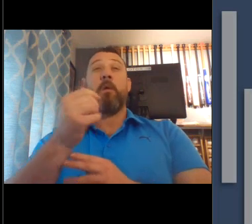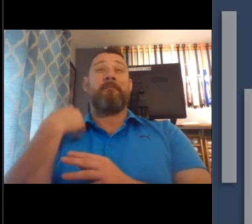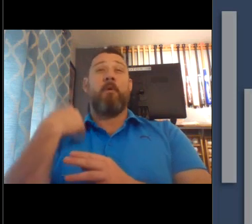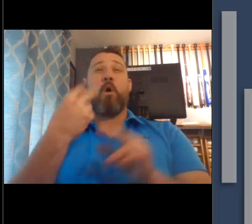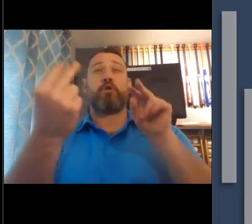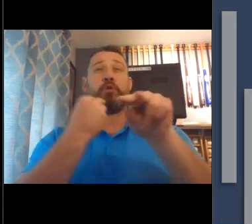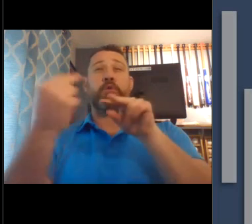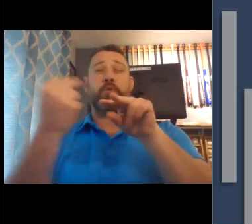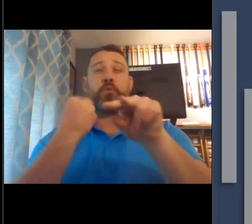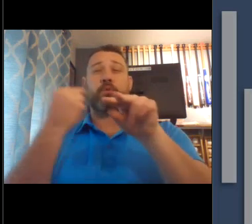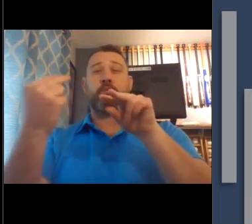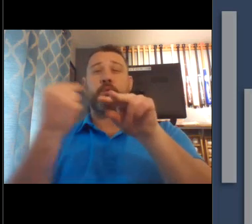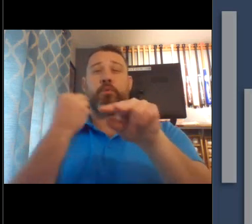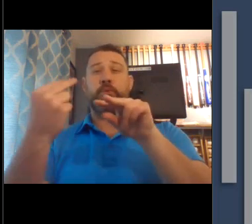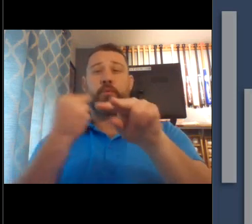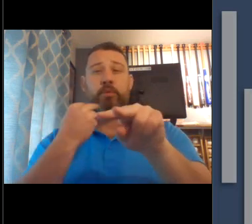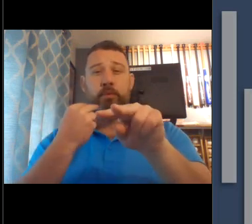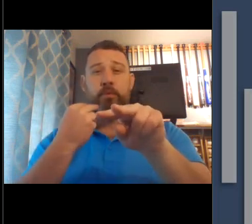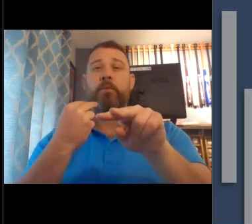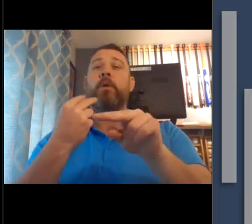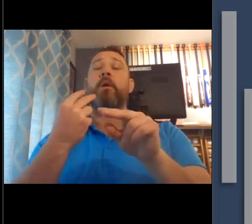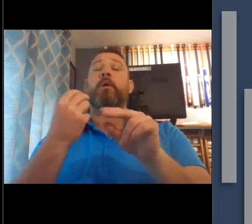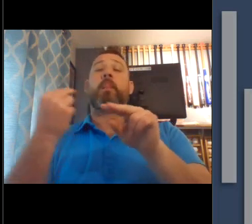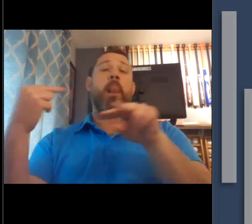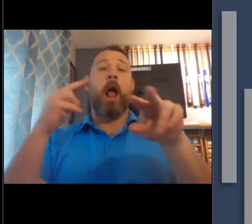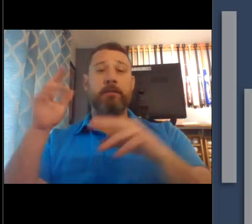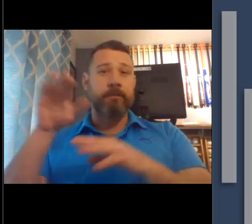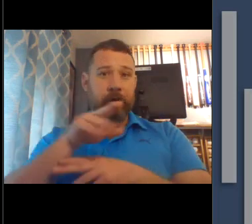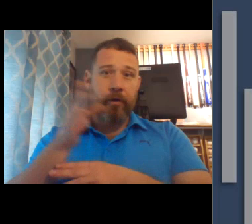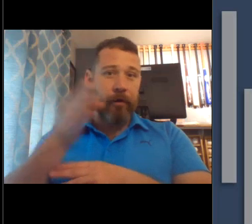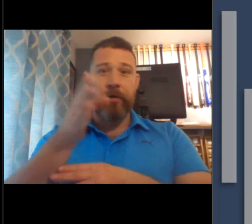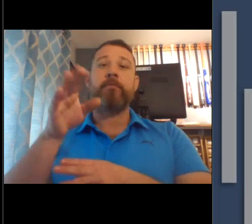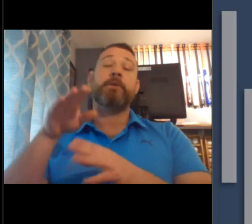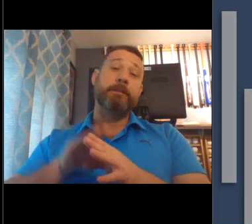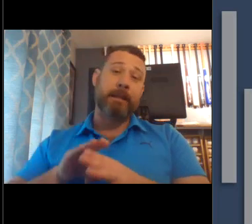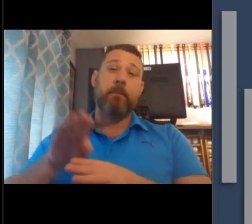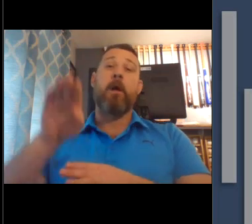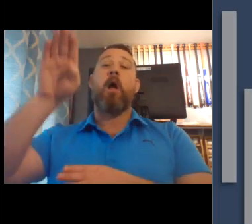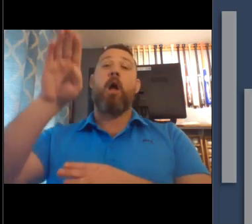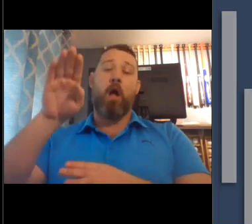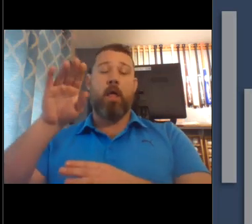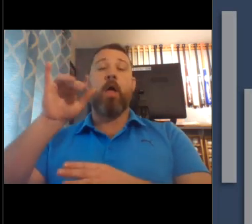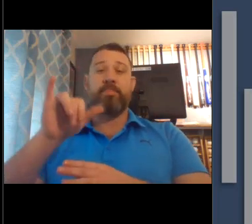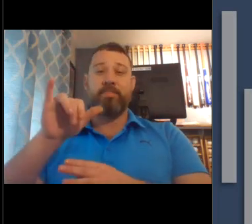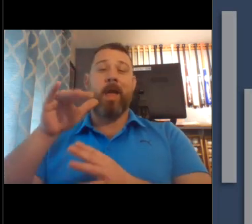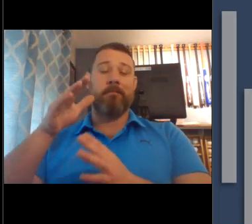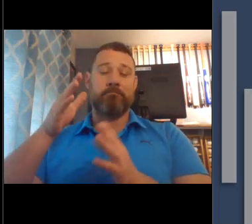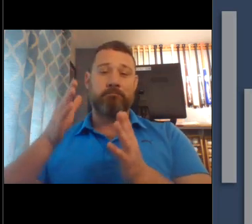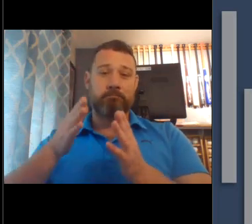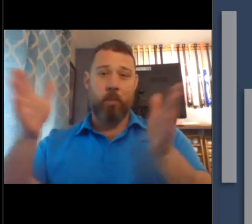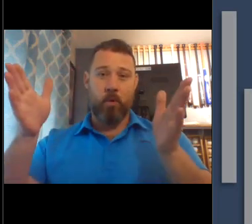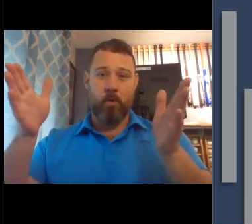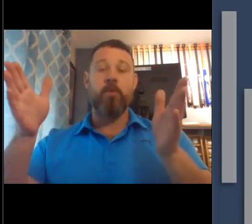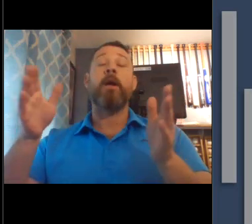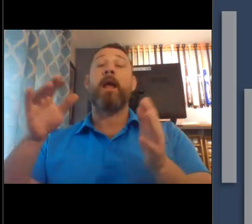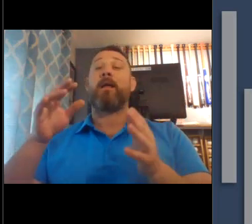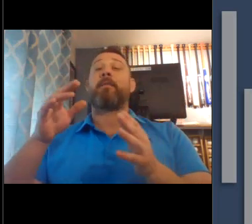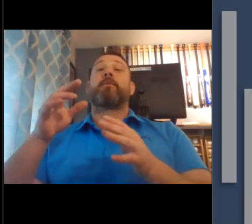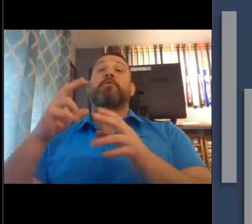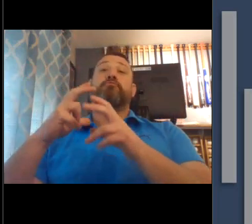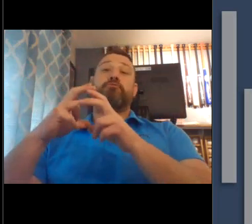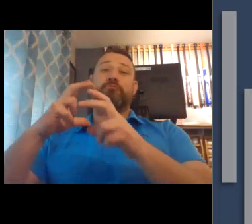was lots of curves, steep grade on that corridor in an area where the truck volumes are very, very heavy.